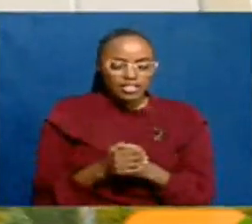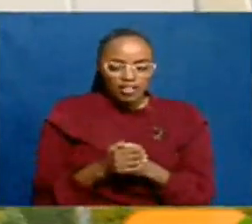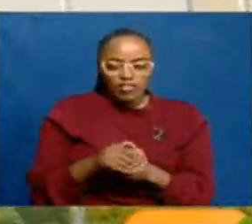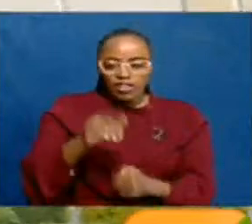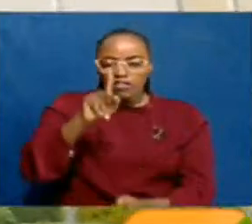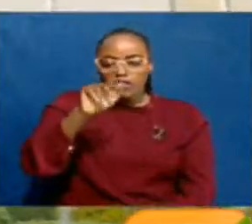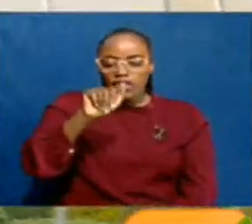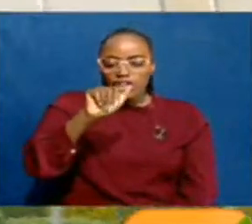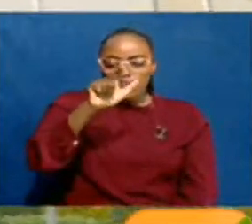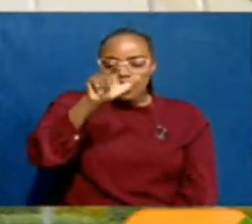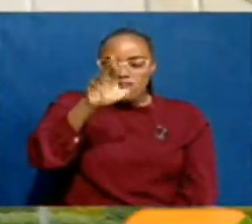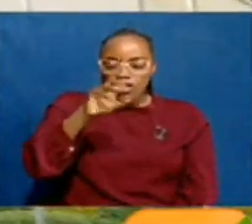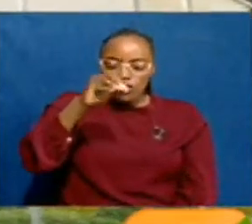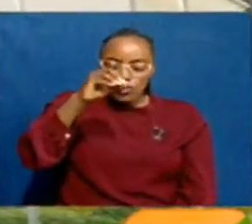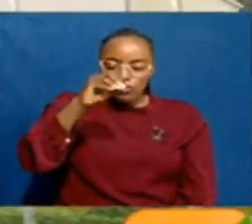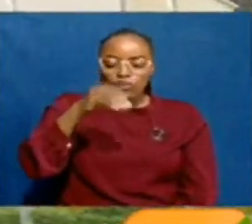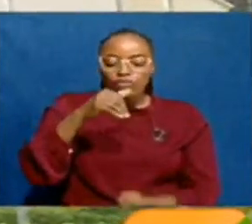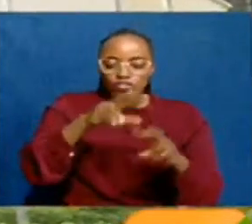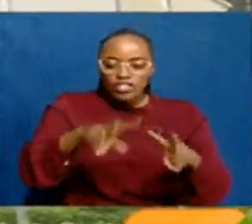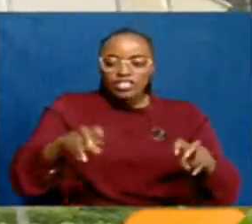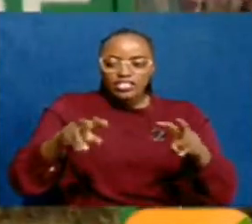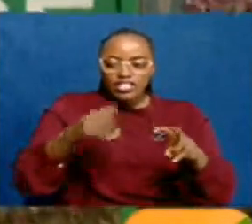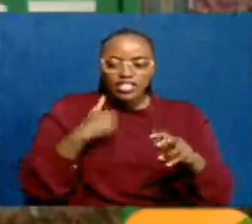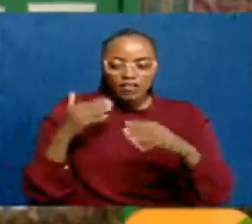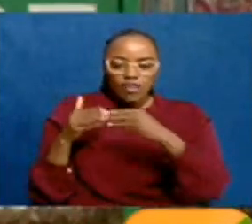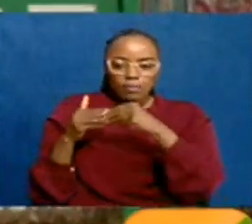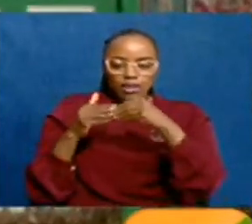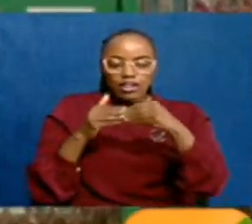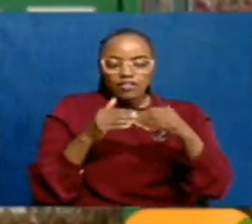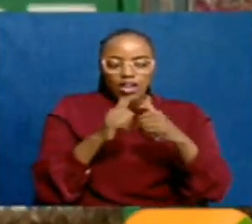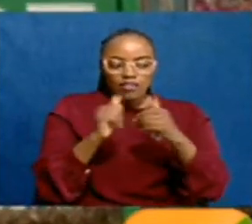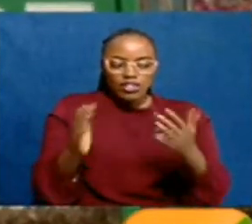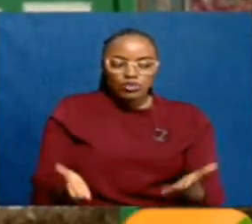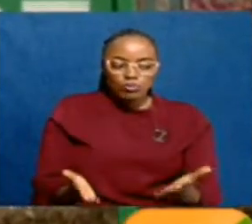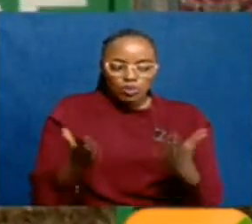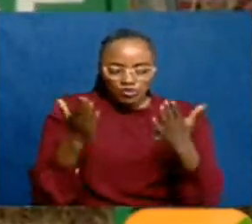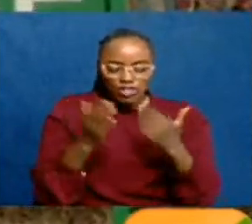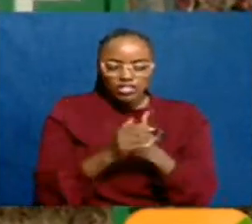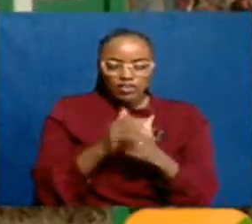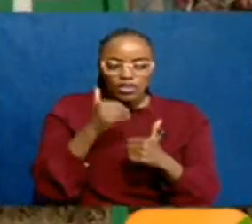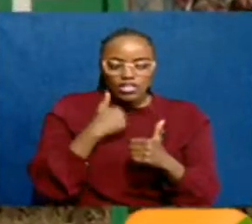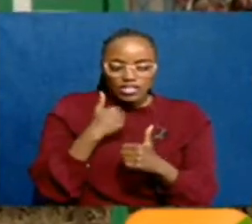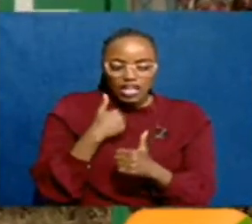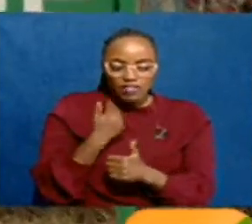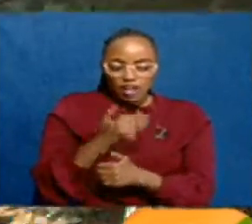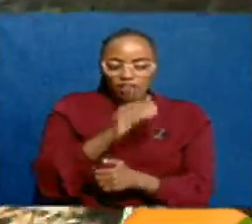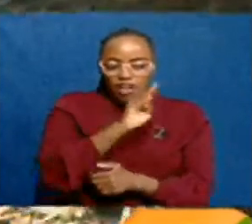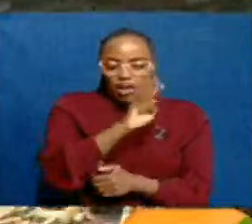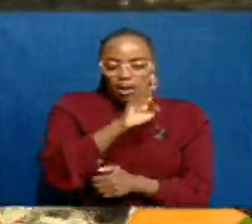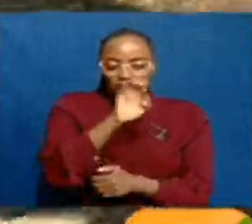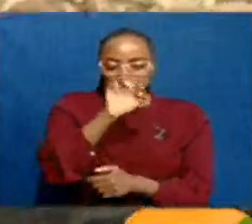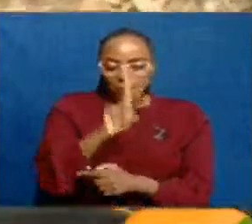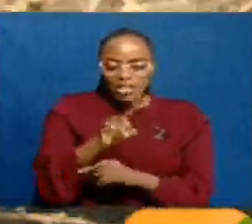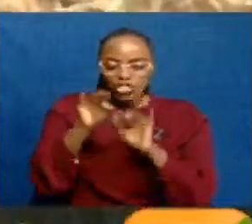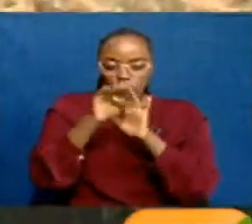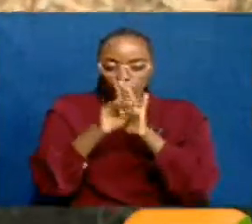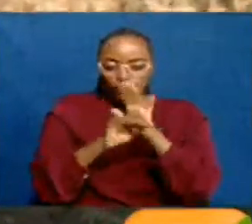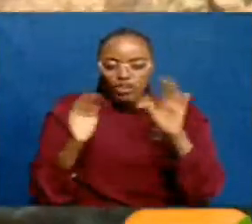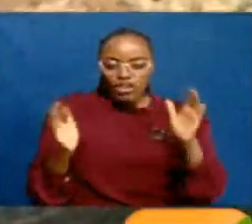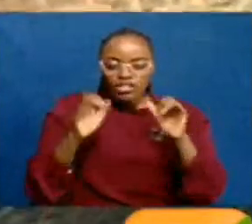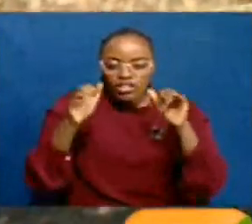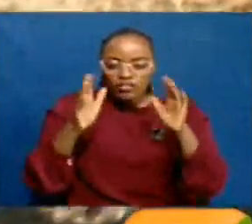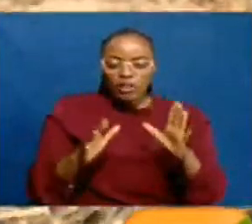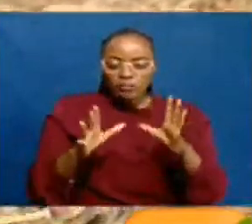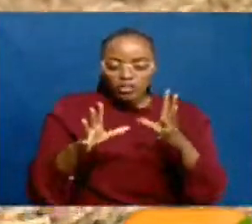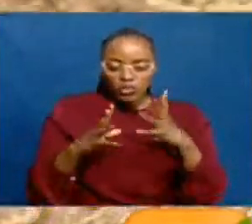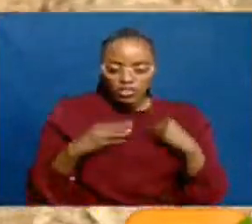KALRO's Dairy Research Institute has been at the forefront of promoting Sahiwal breeding programs, encouraging farmers to adopt